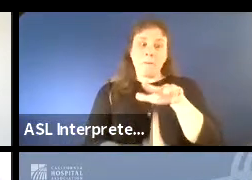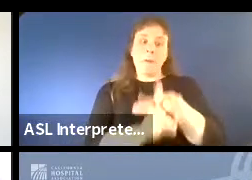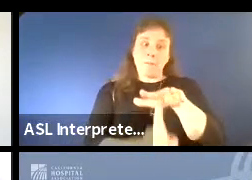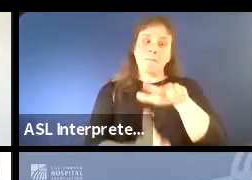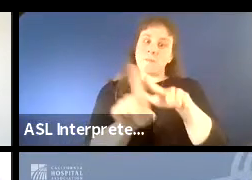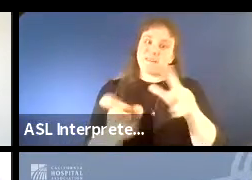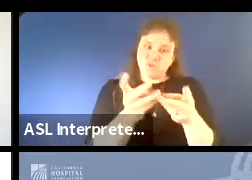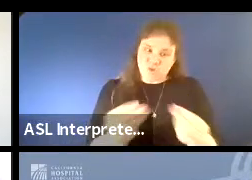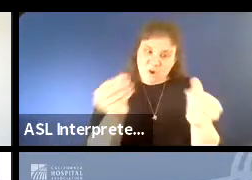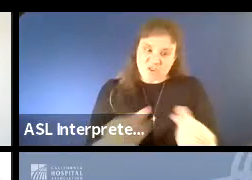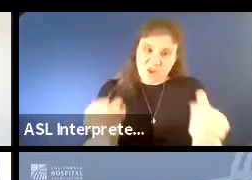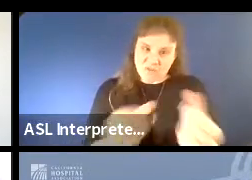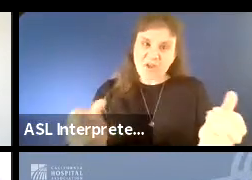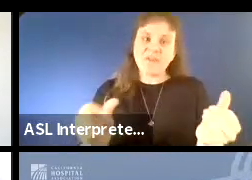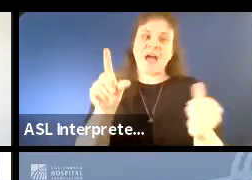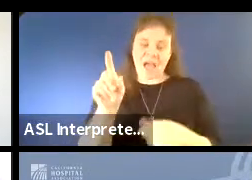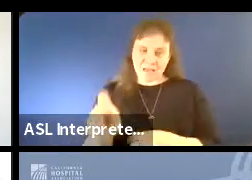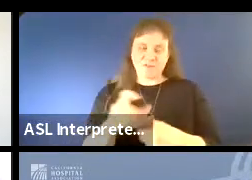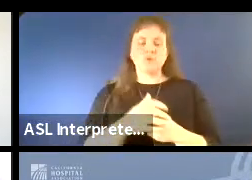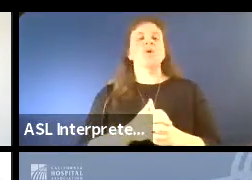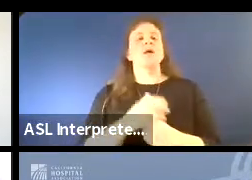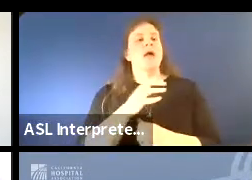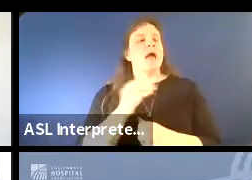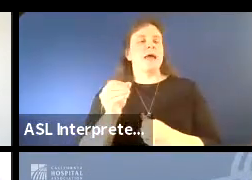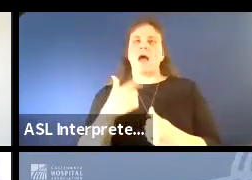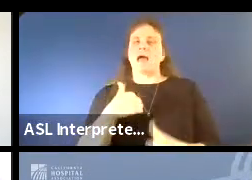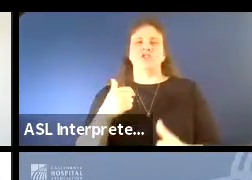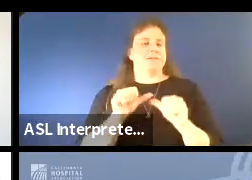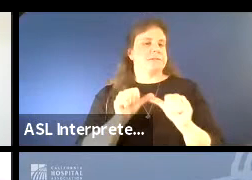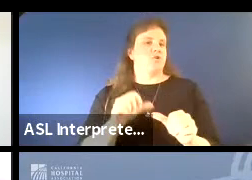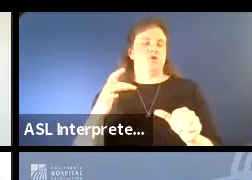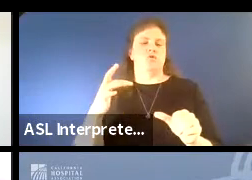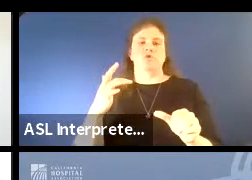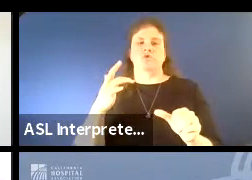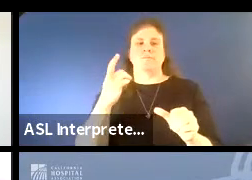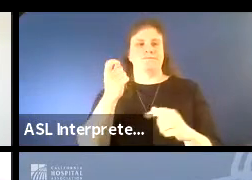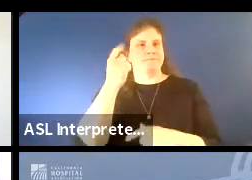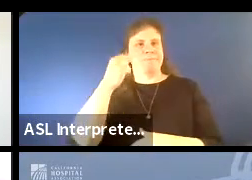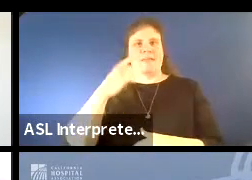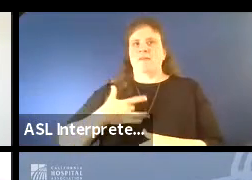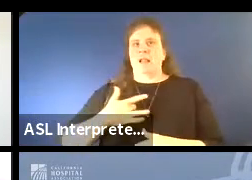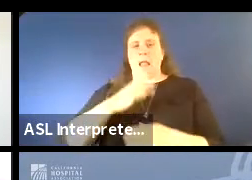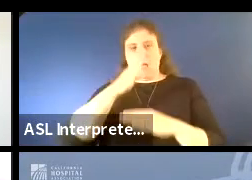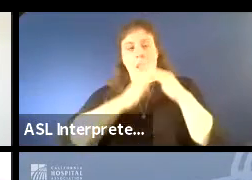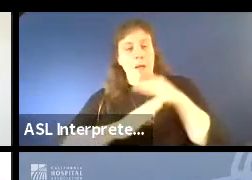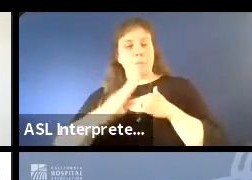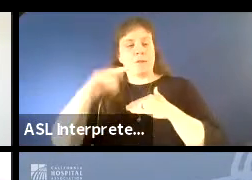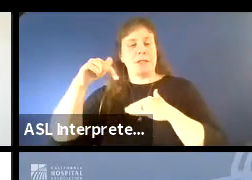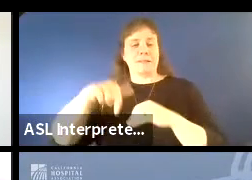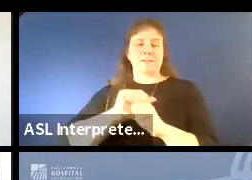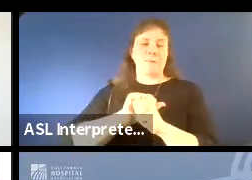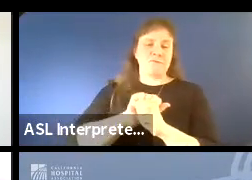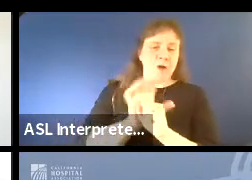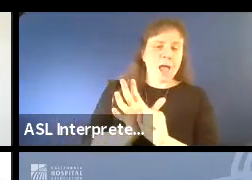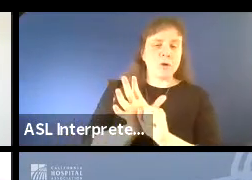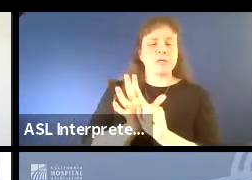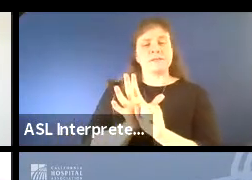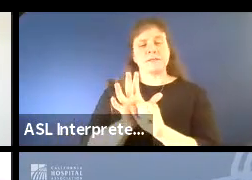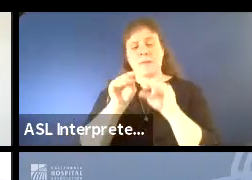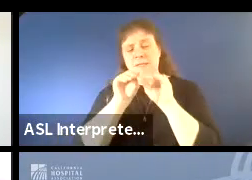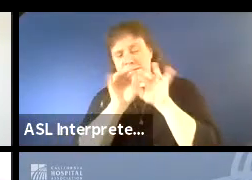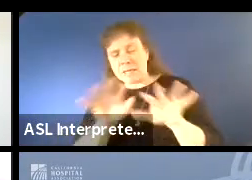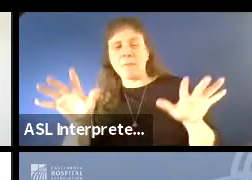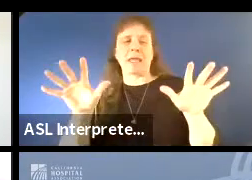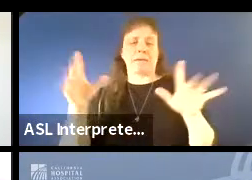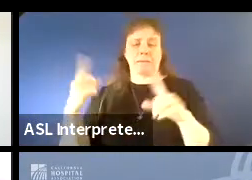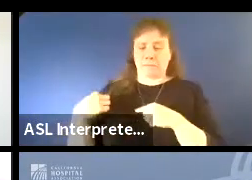I continue to be humbled by, again, this virus and this pandemic and this situation. And we're going to have these narrower areas of the tunnel